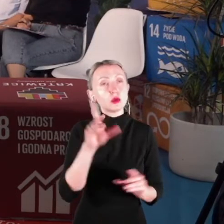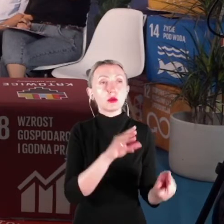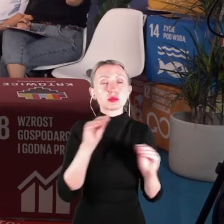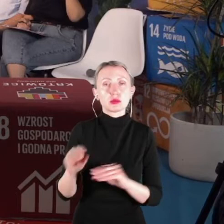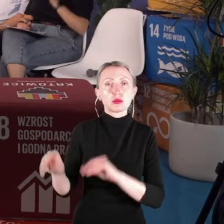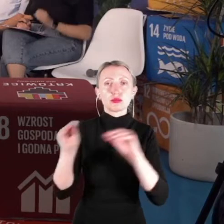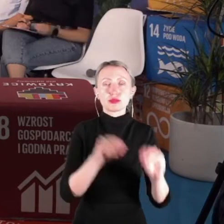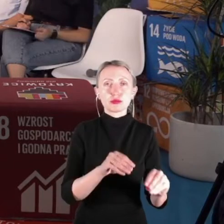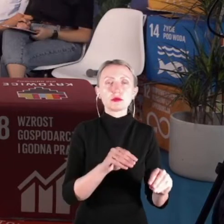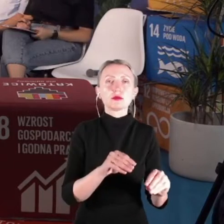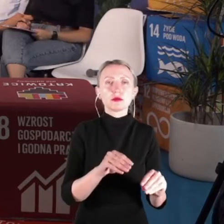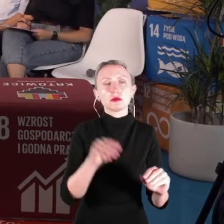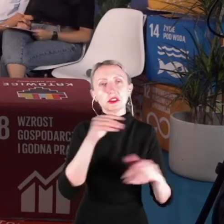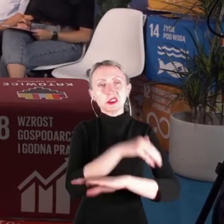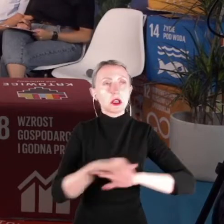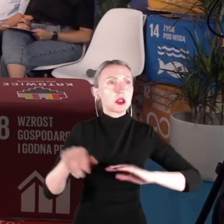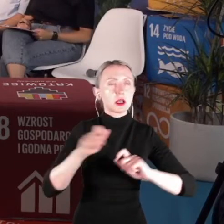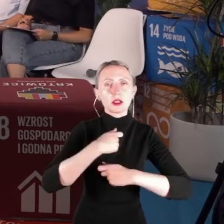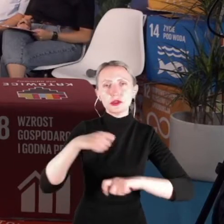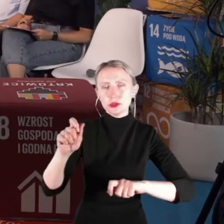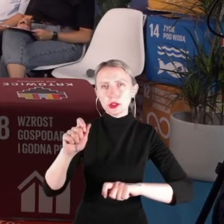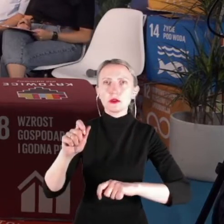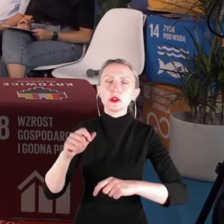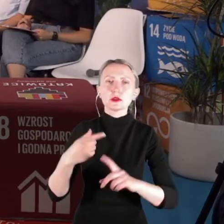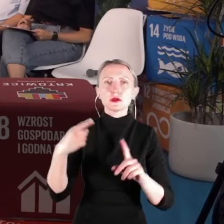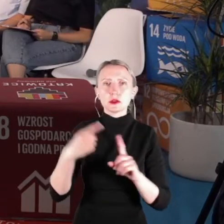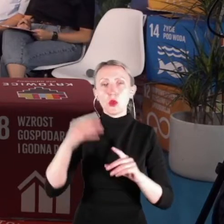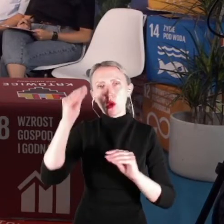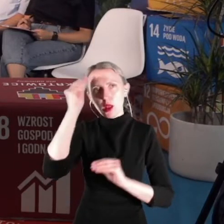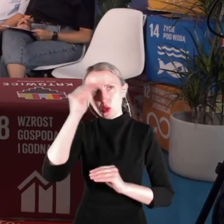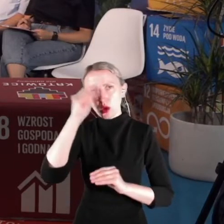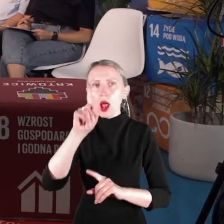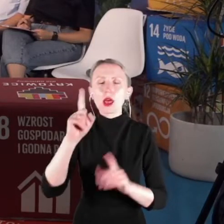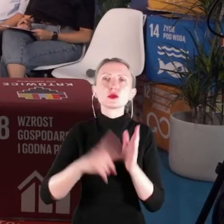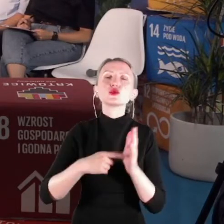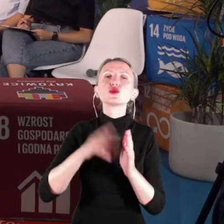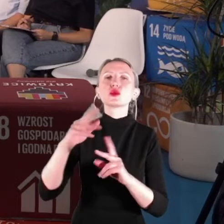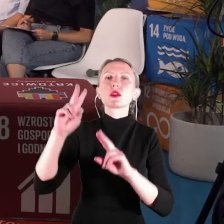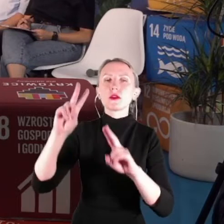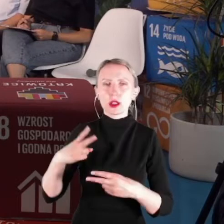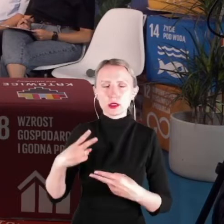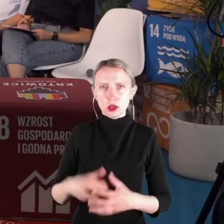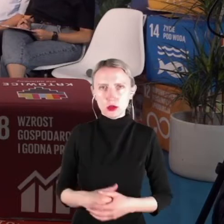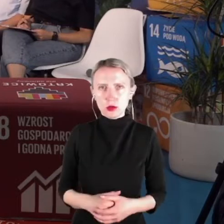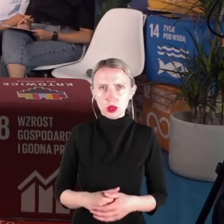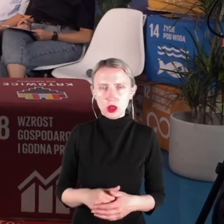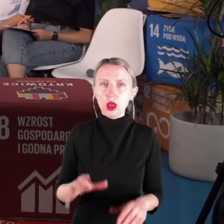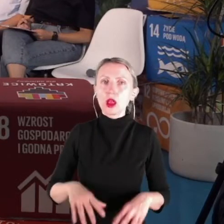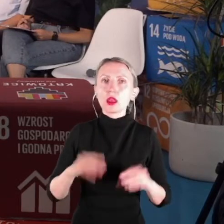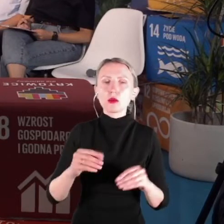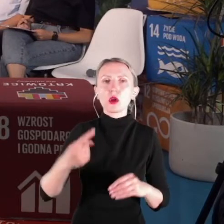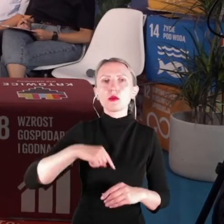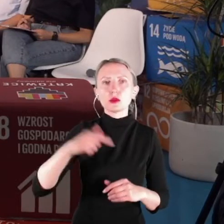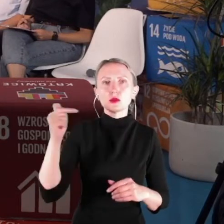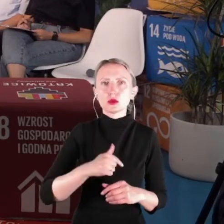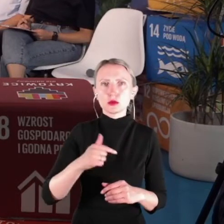abroad. So we decided to understand how we started to work with this notion of knowledge infrastructure, and